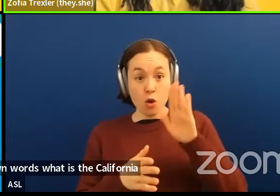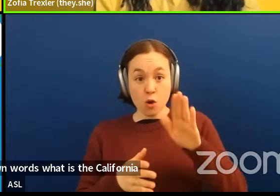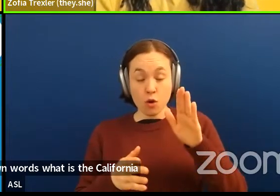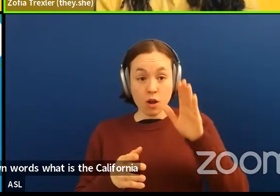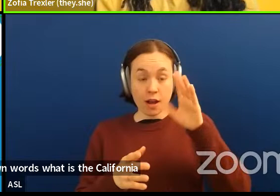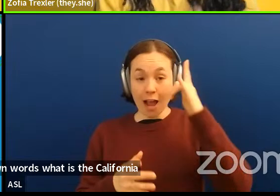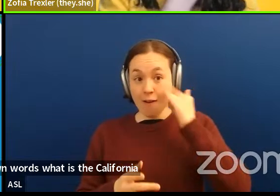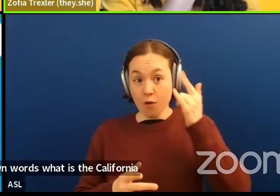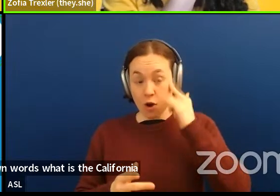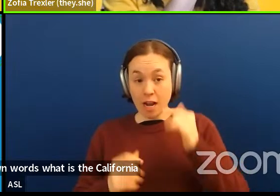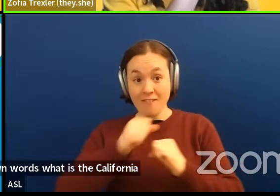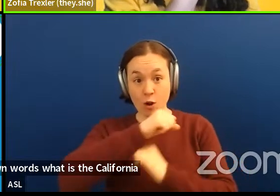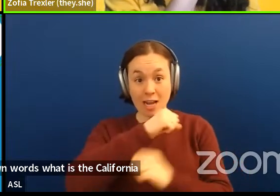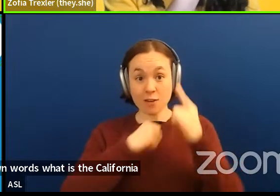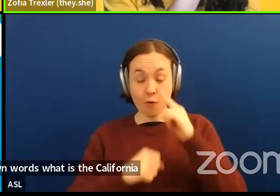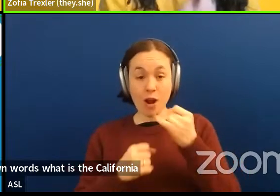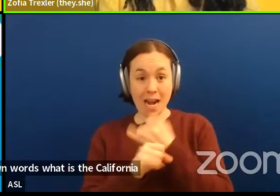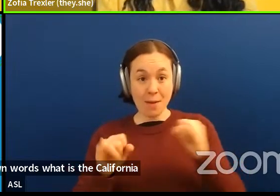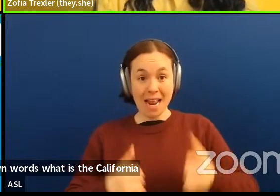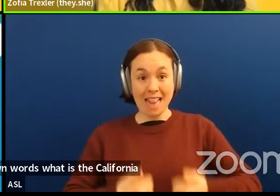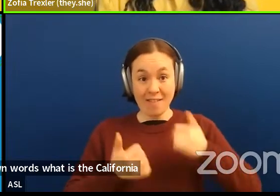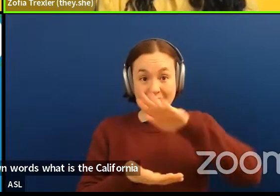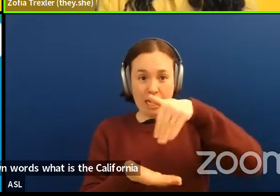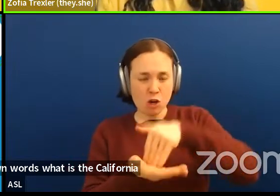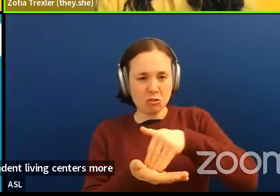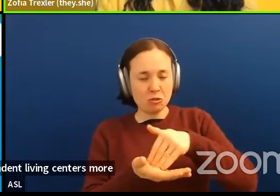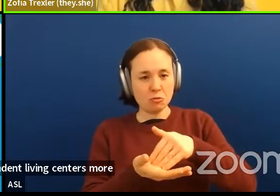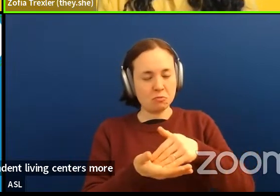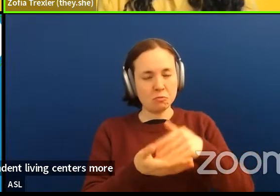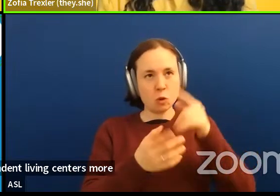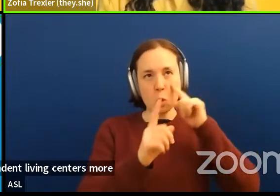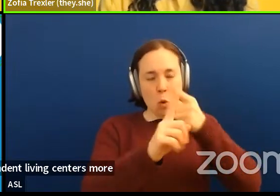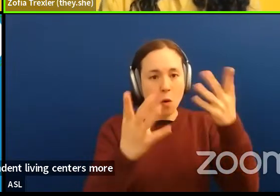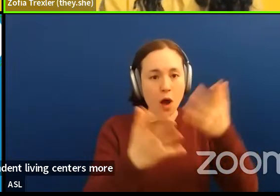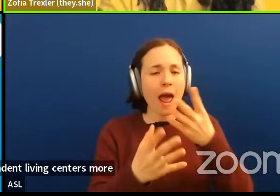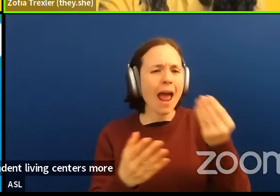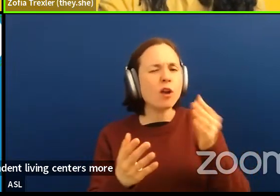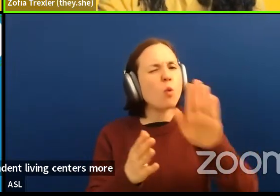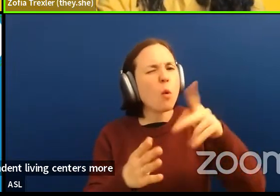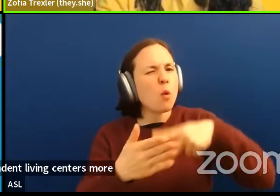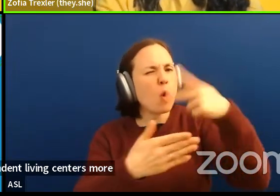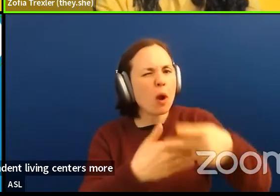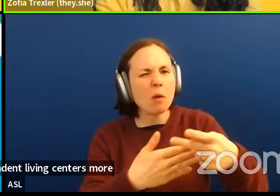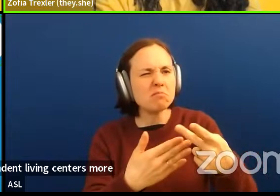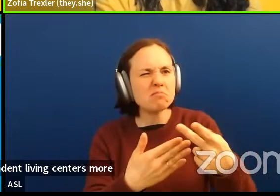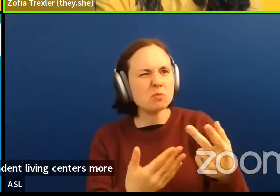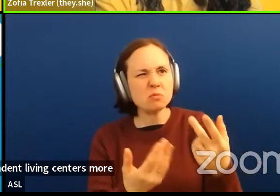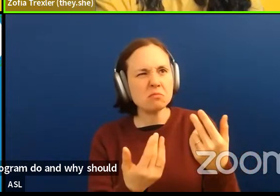Centers? Moreover, what does your program do, and why should someone invest in it?